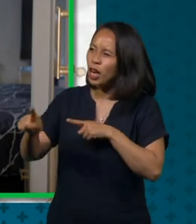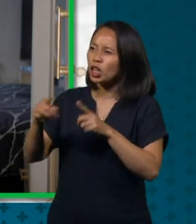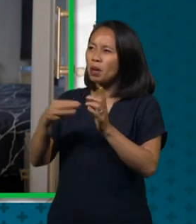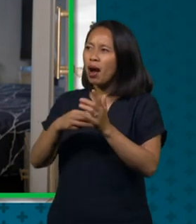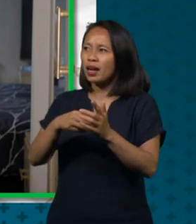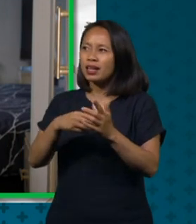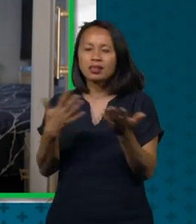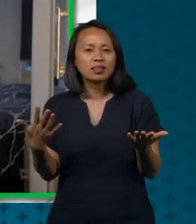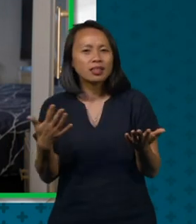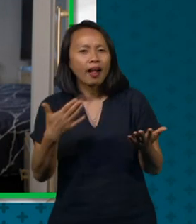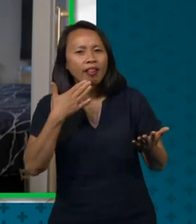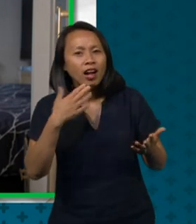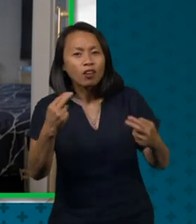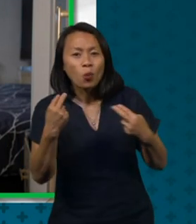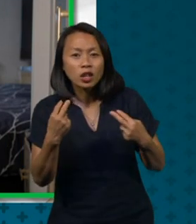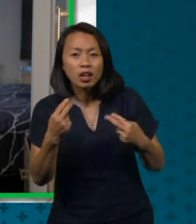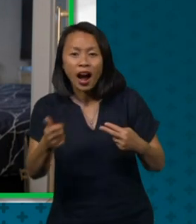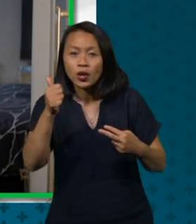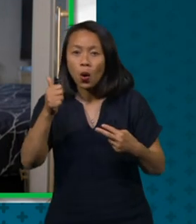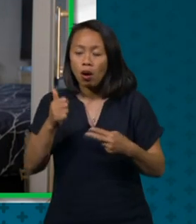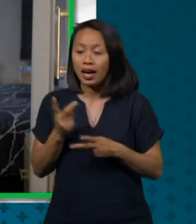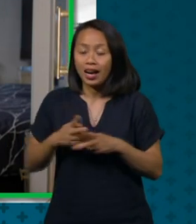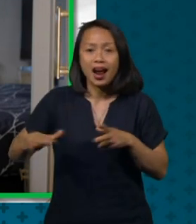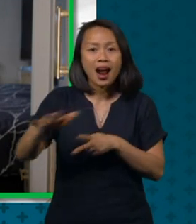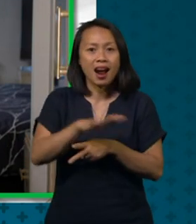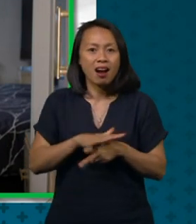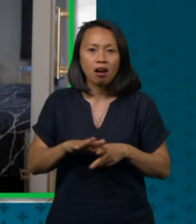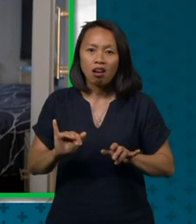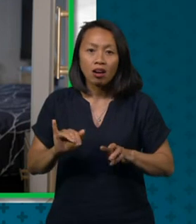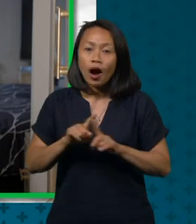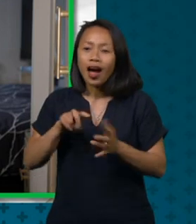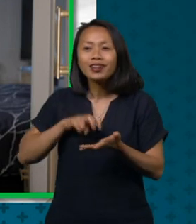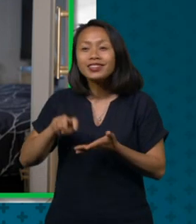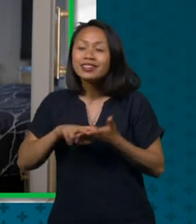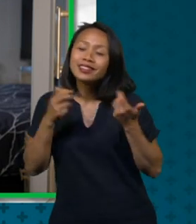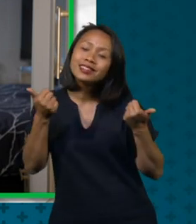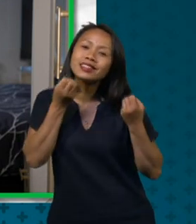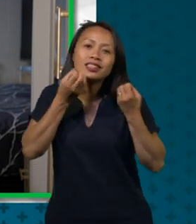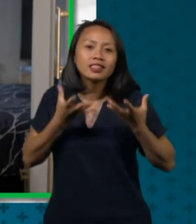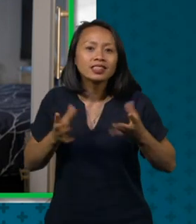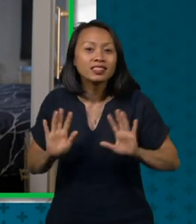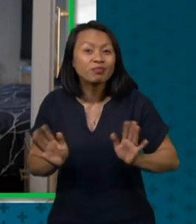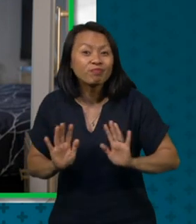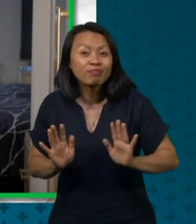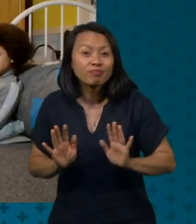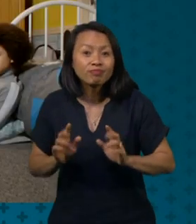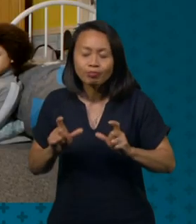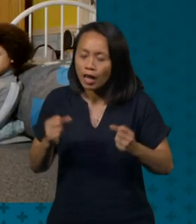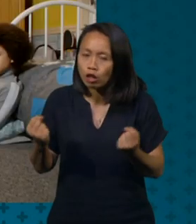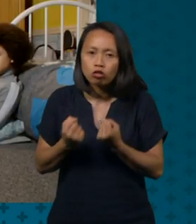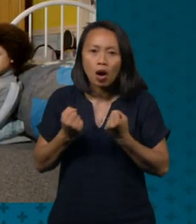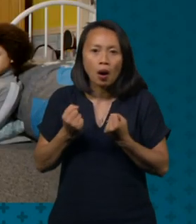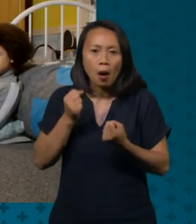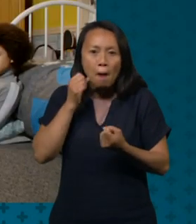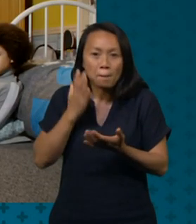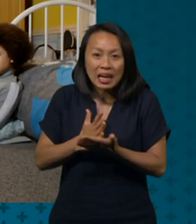in care isn't a walk in the park, but the important thing is to remember to stay strong and believe that things can work out better. And if